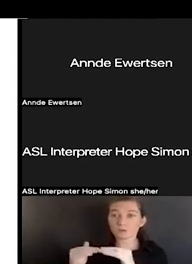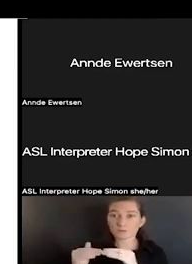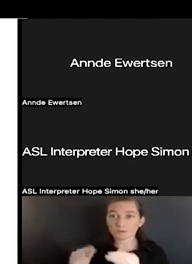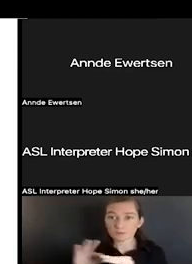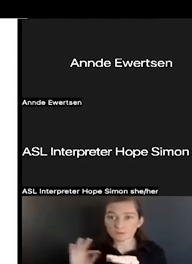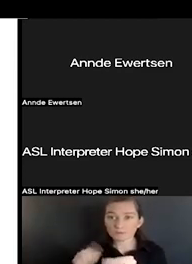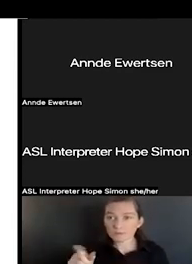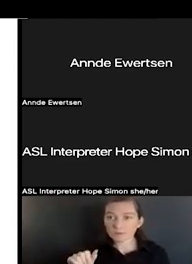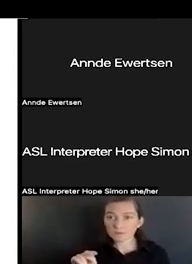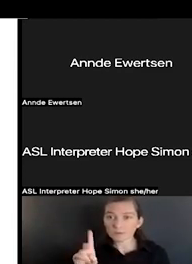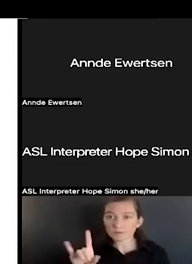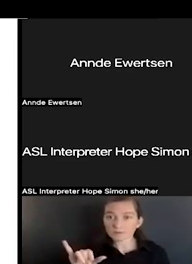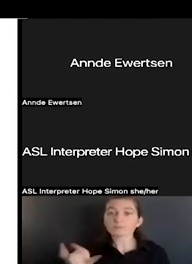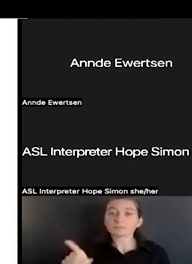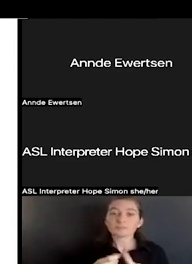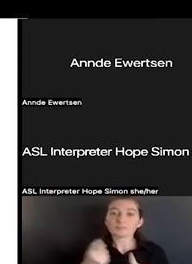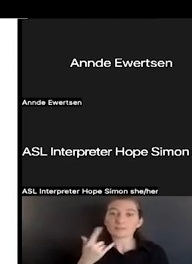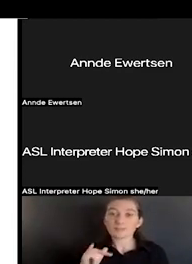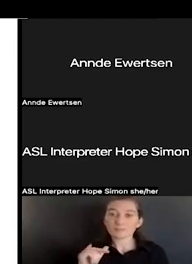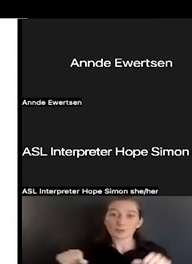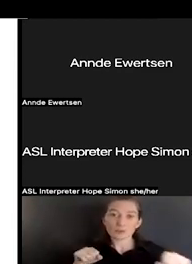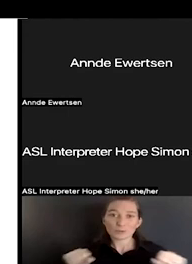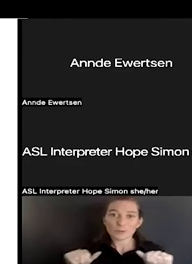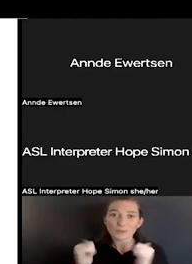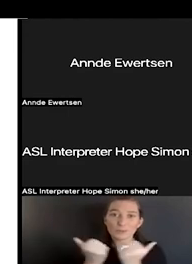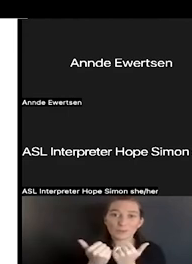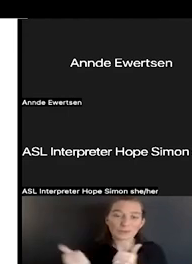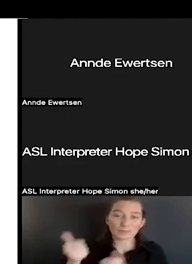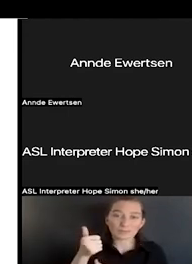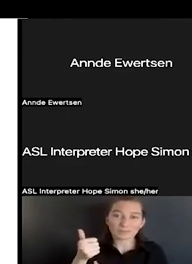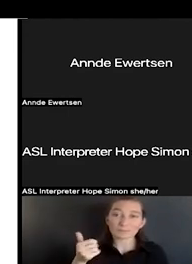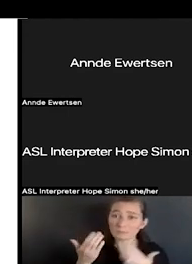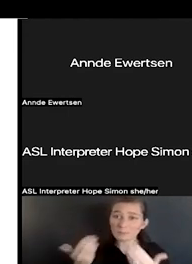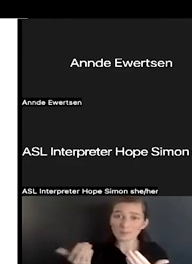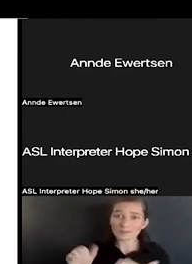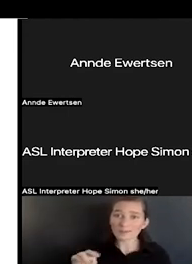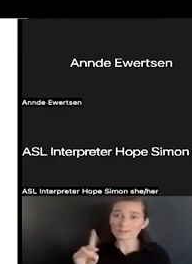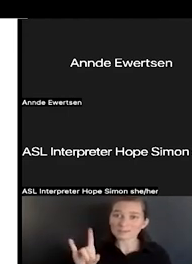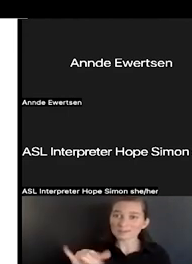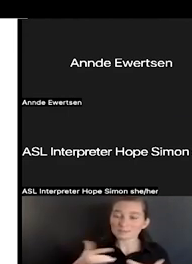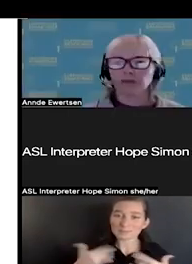Andy Ertz, and who'd like to make a quick update. Go ahead, Andy.